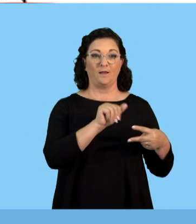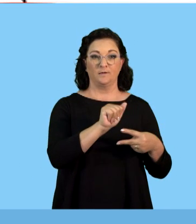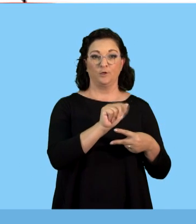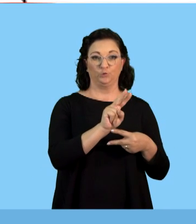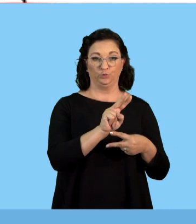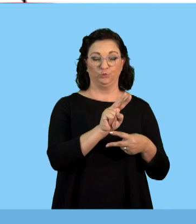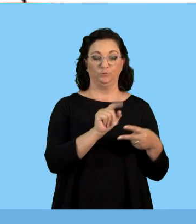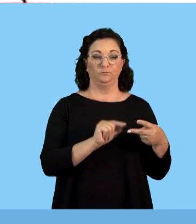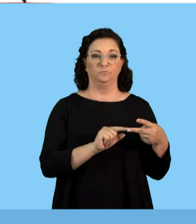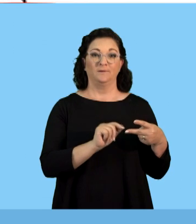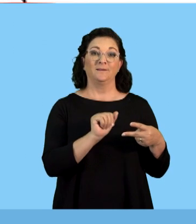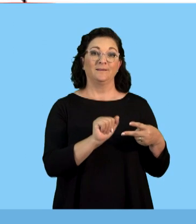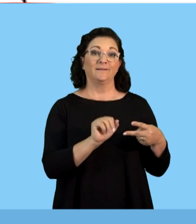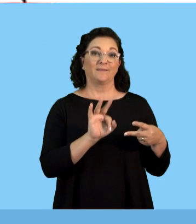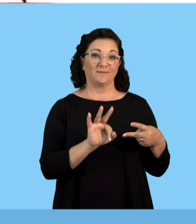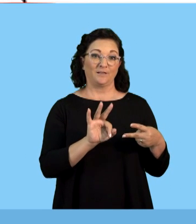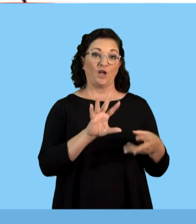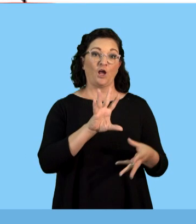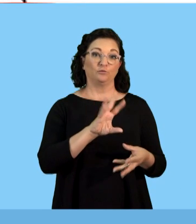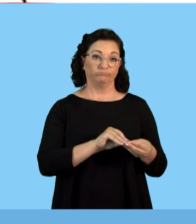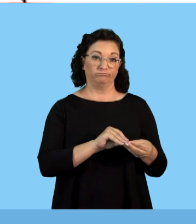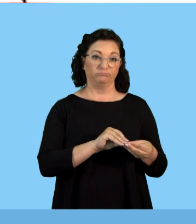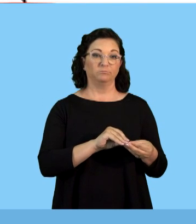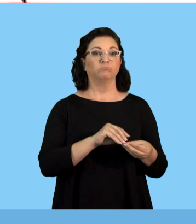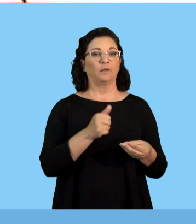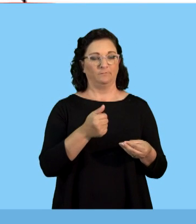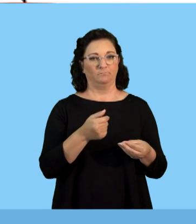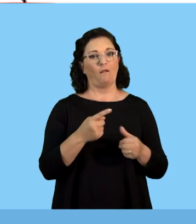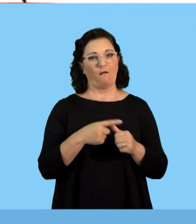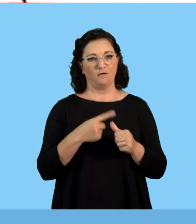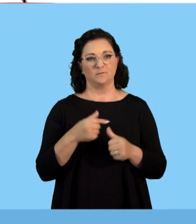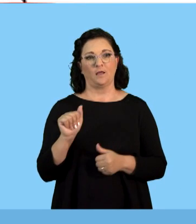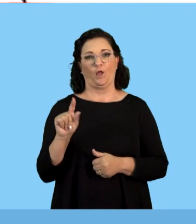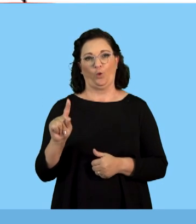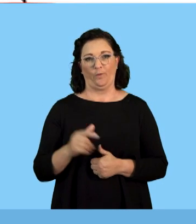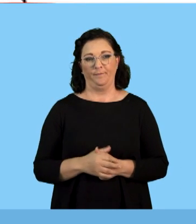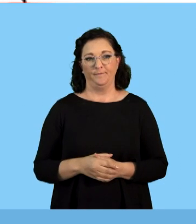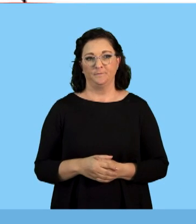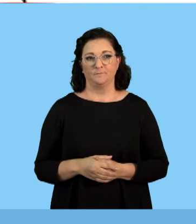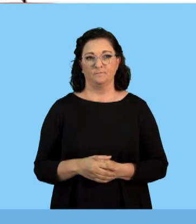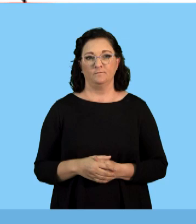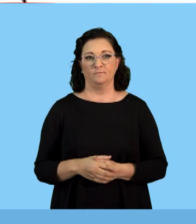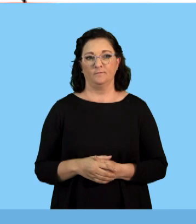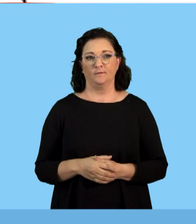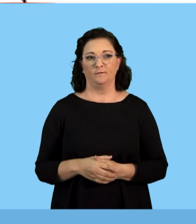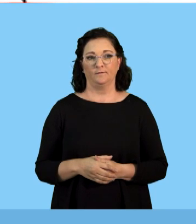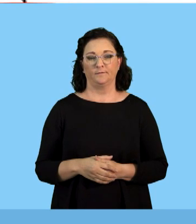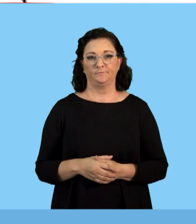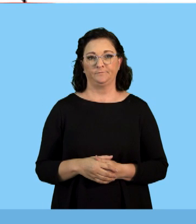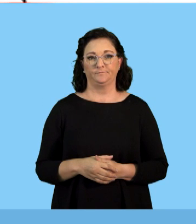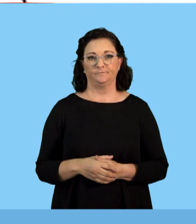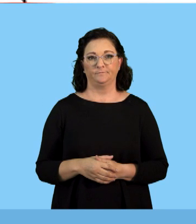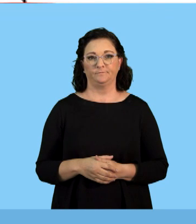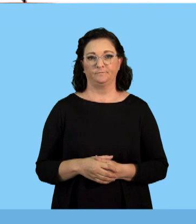A2 with A3, that is going to be equals to A1, right? So once we